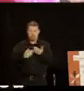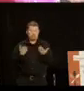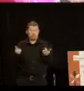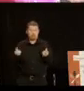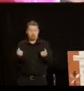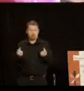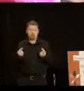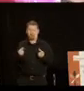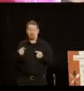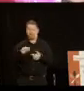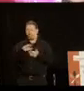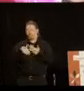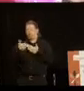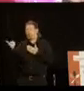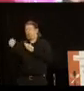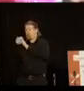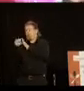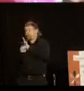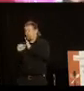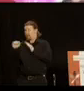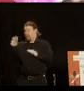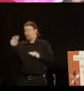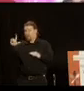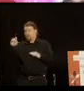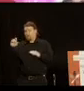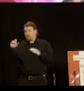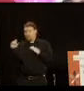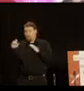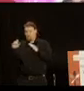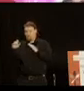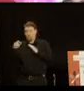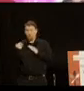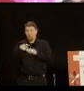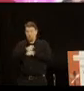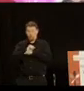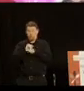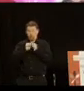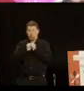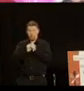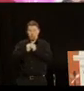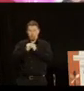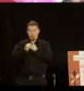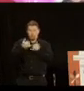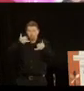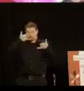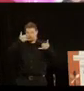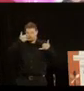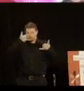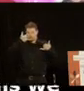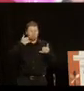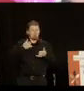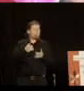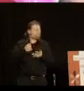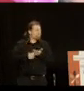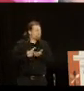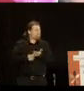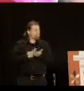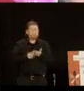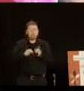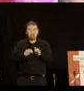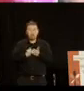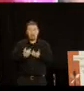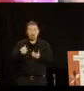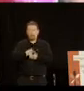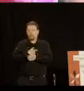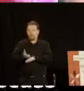other state ABLE programs, we work together. We meet monthly on calls to discuss how we can make this a better program for the individuals